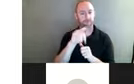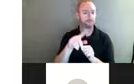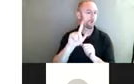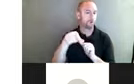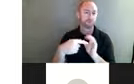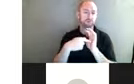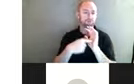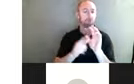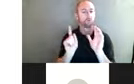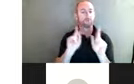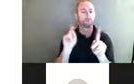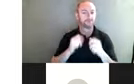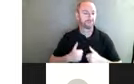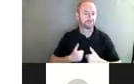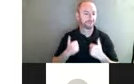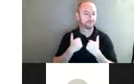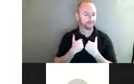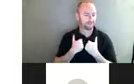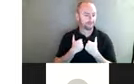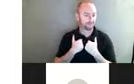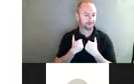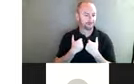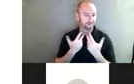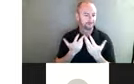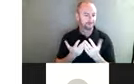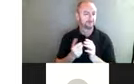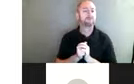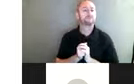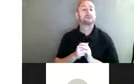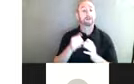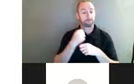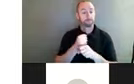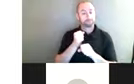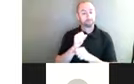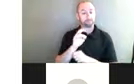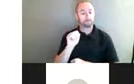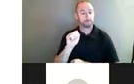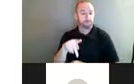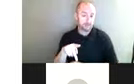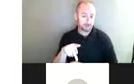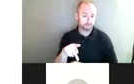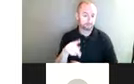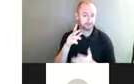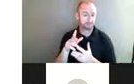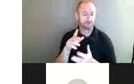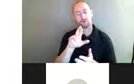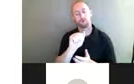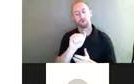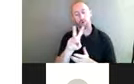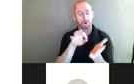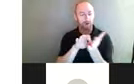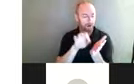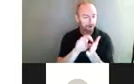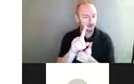us where the people were. And when you're making maps that maybe are just raw count data,